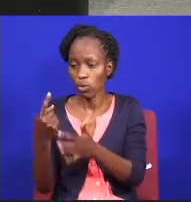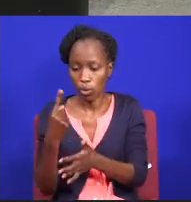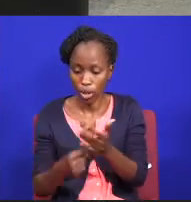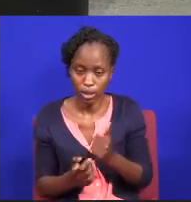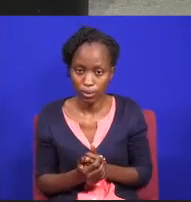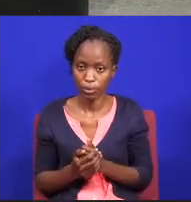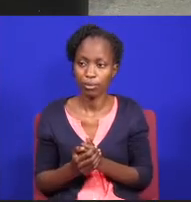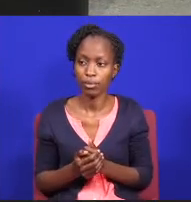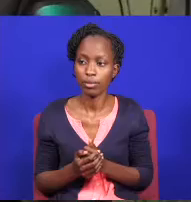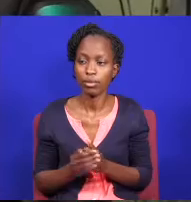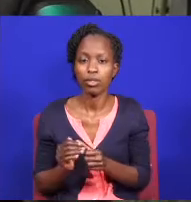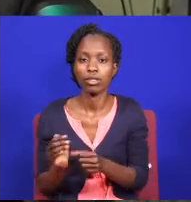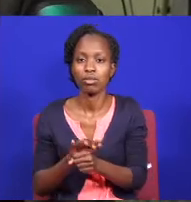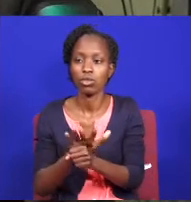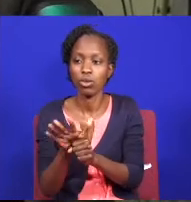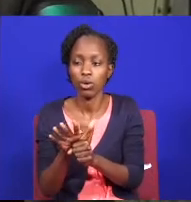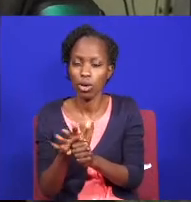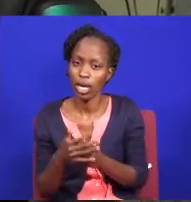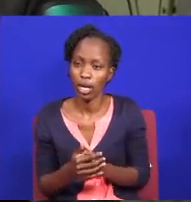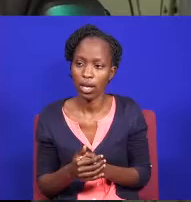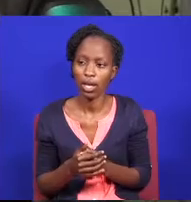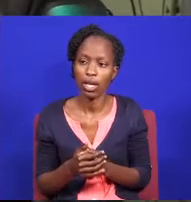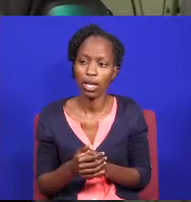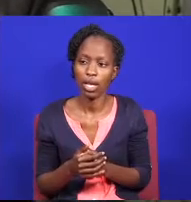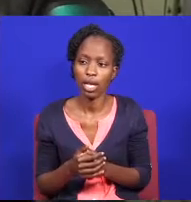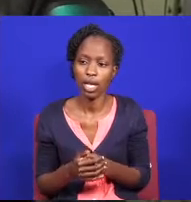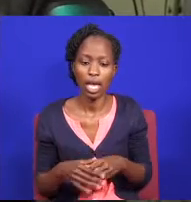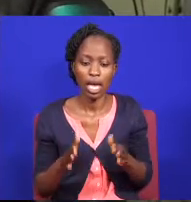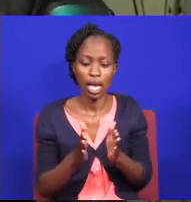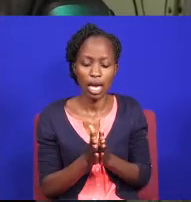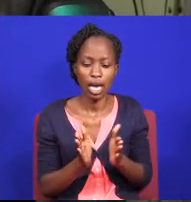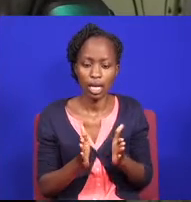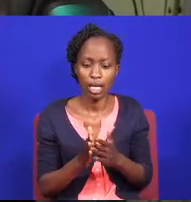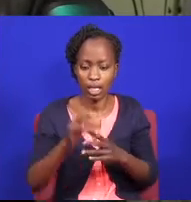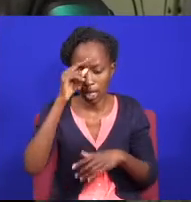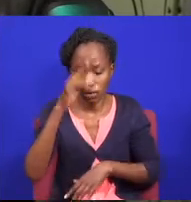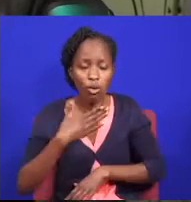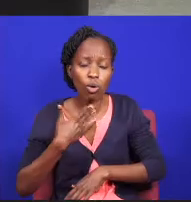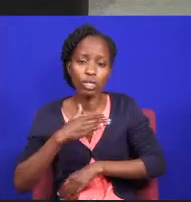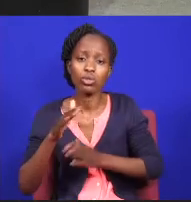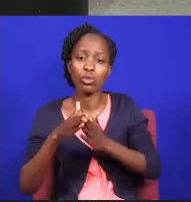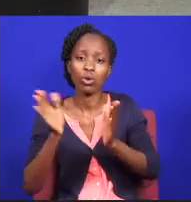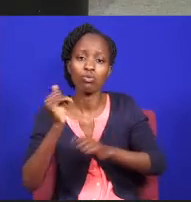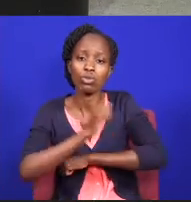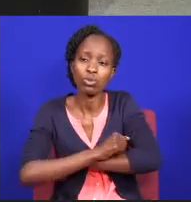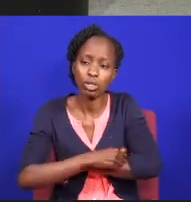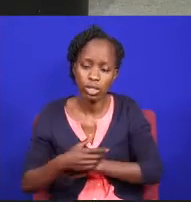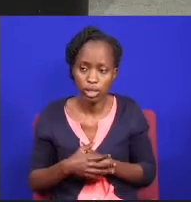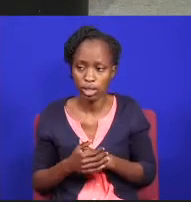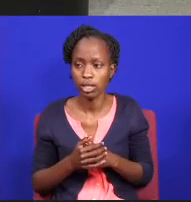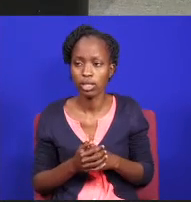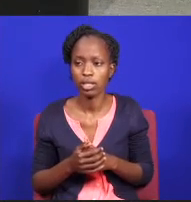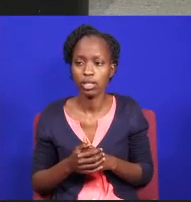The coronavirus and they want to open school. The coronavirus and the opening of schools.